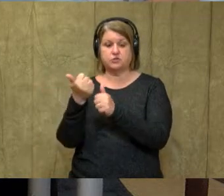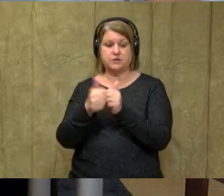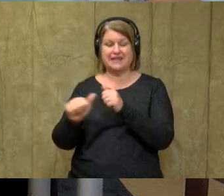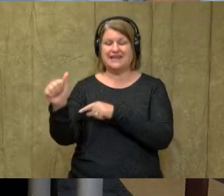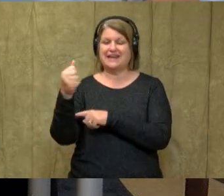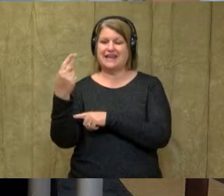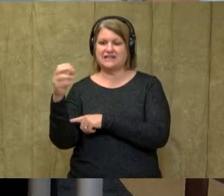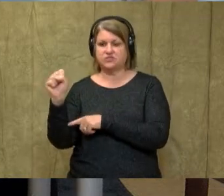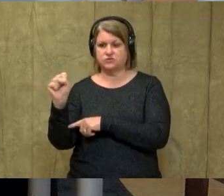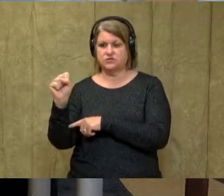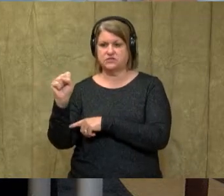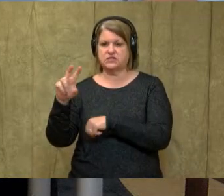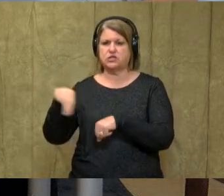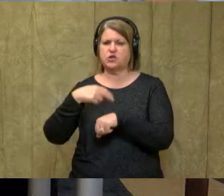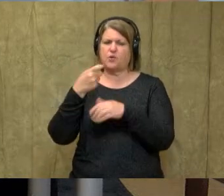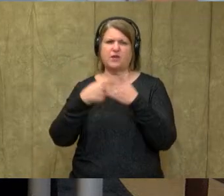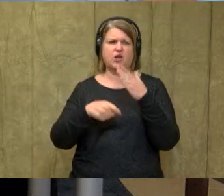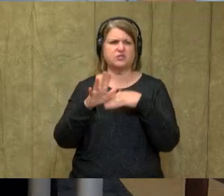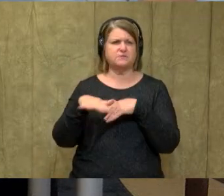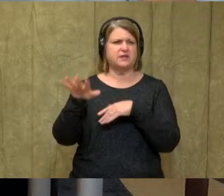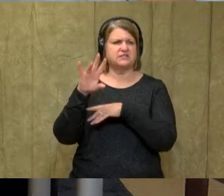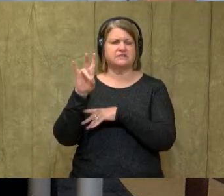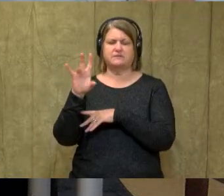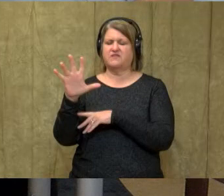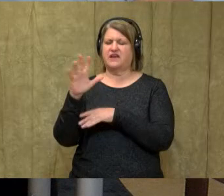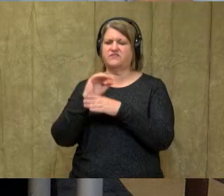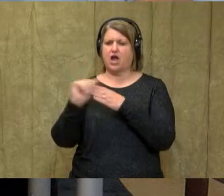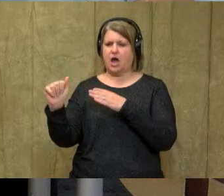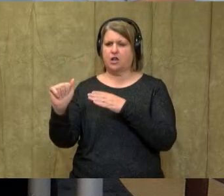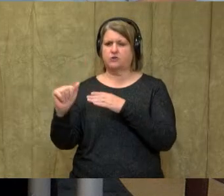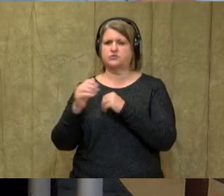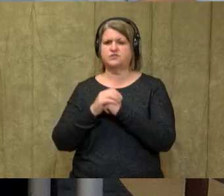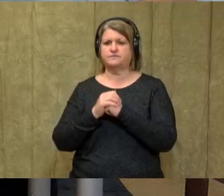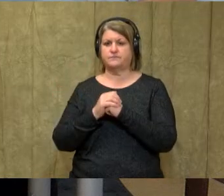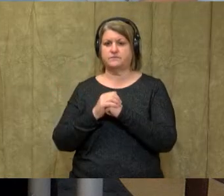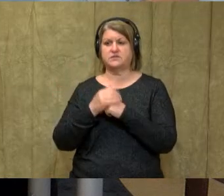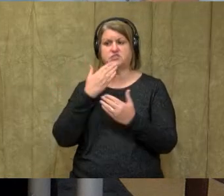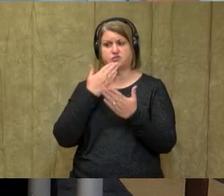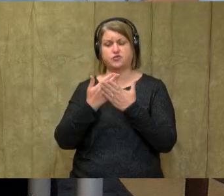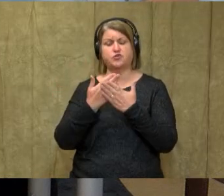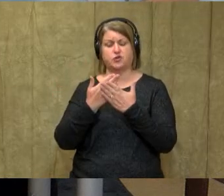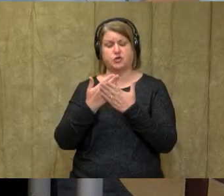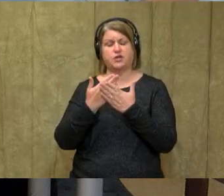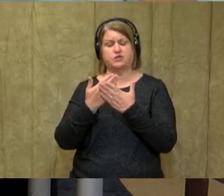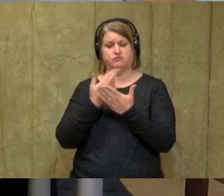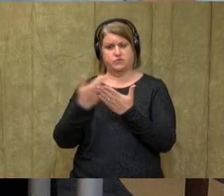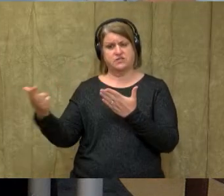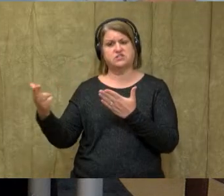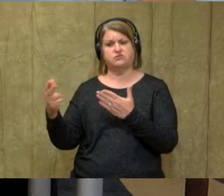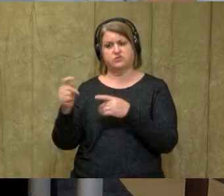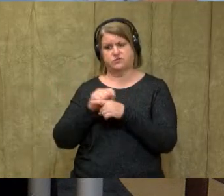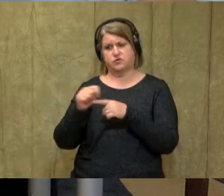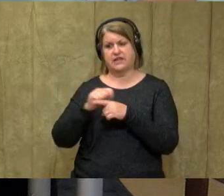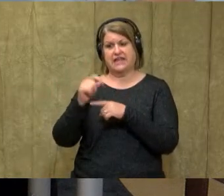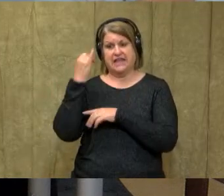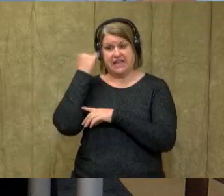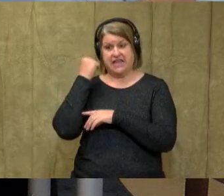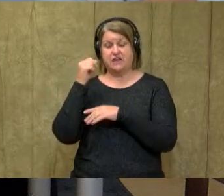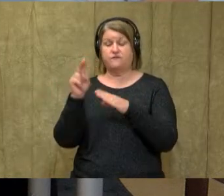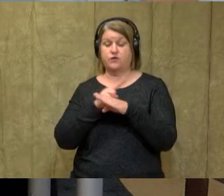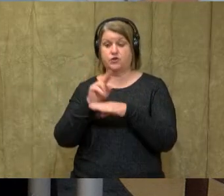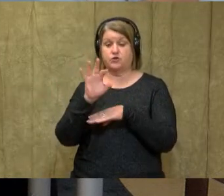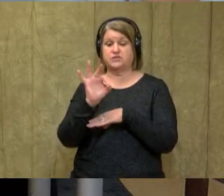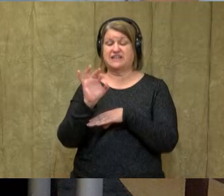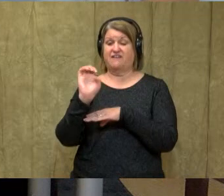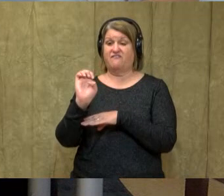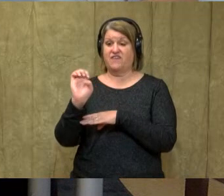like a $75, I think, boot camp. But and it was a great resource. If you use a fee waiver for the ACT, That's which our